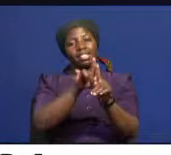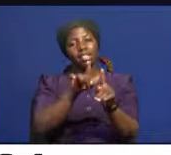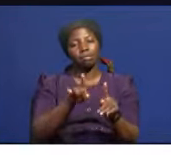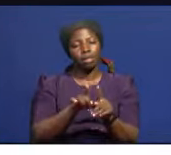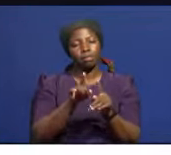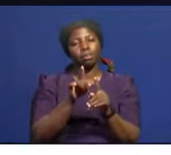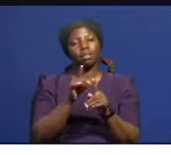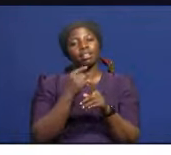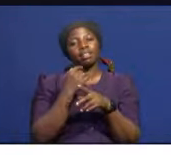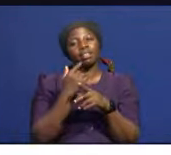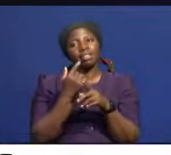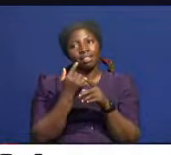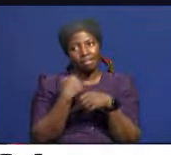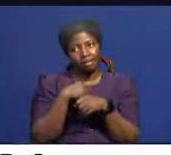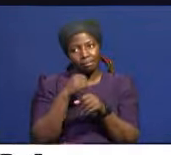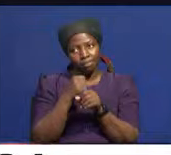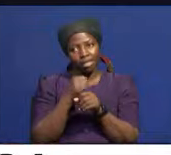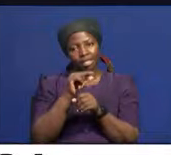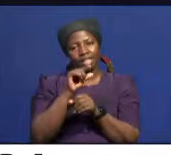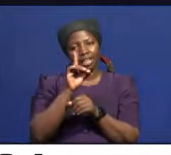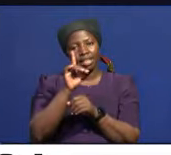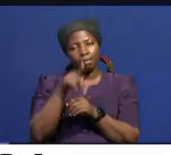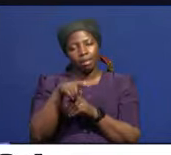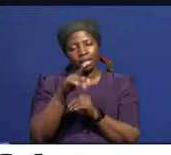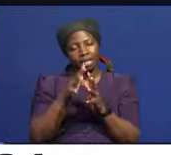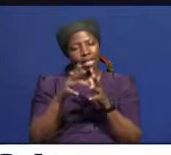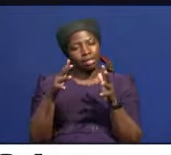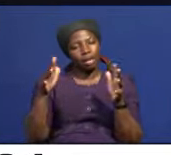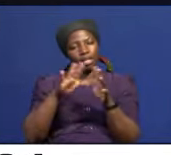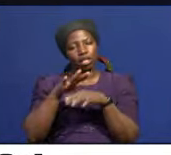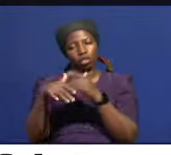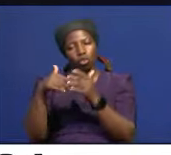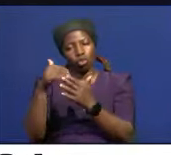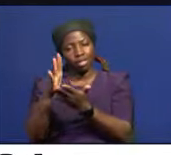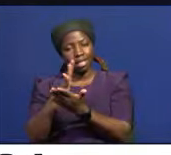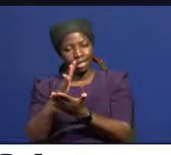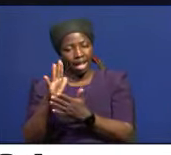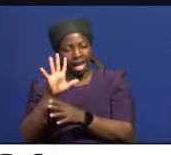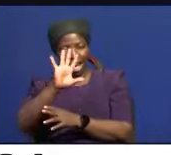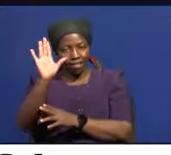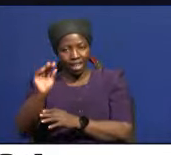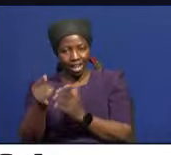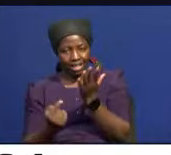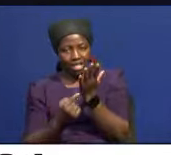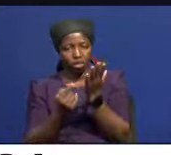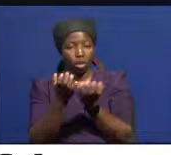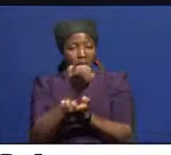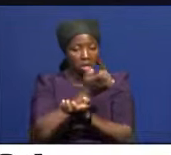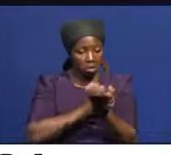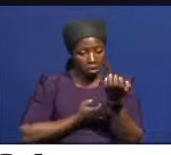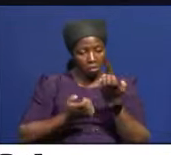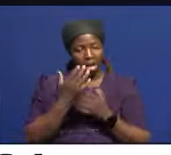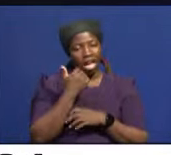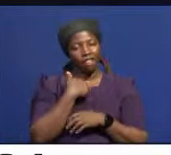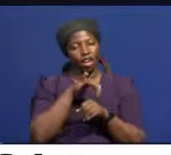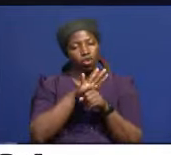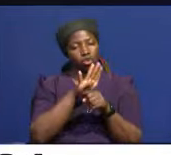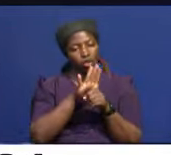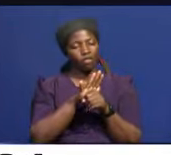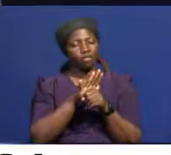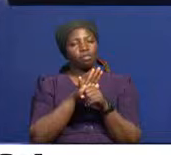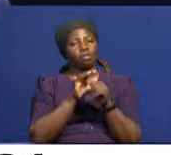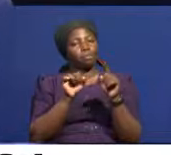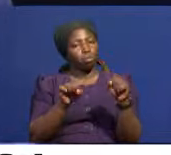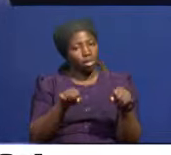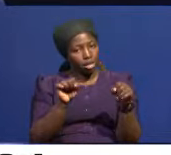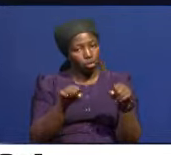GDP growth across all sectors. Africa's digital economy has immense potential, which